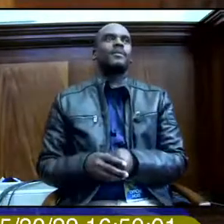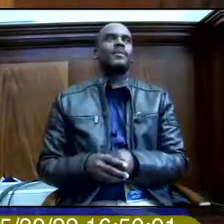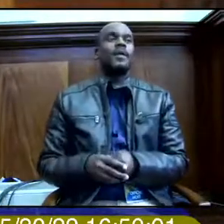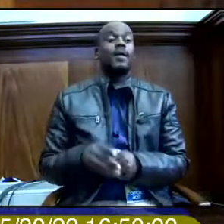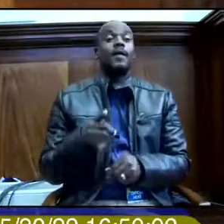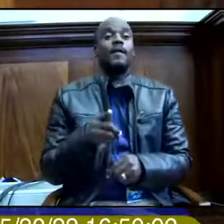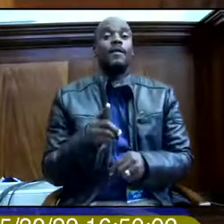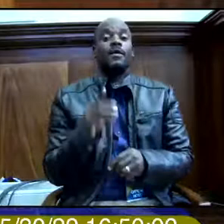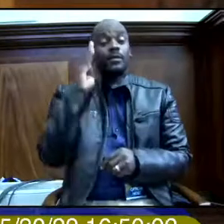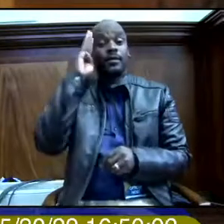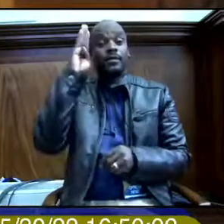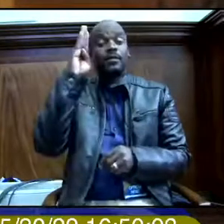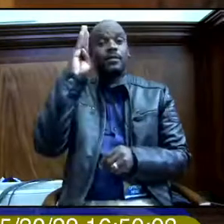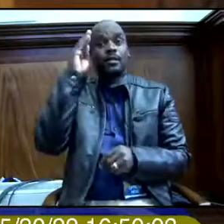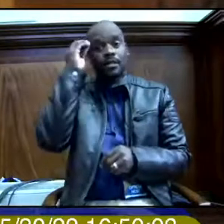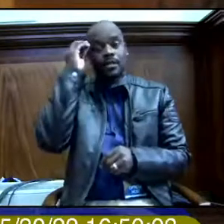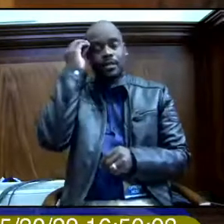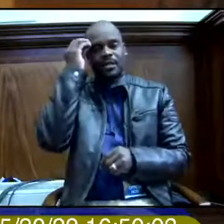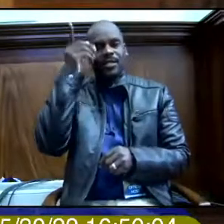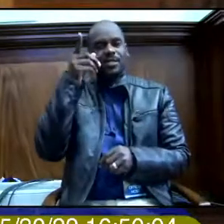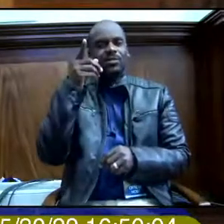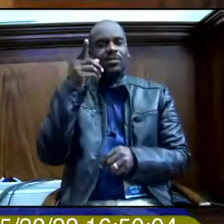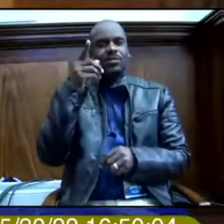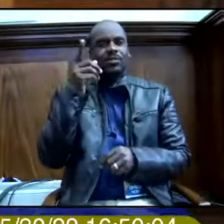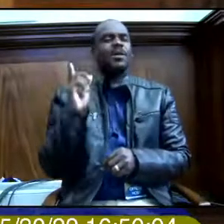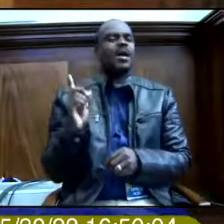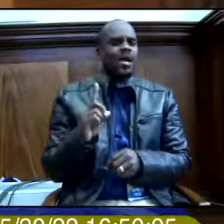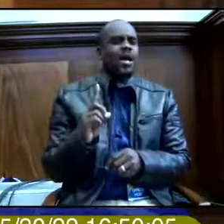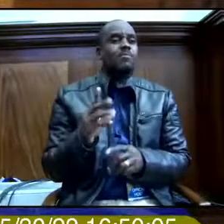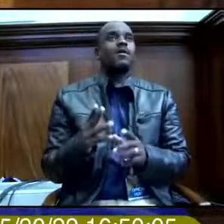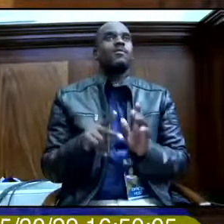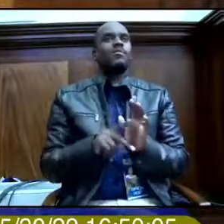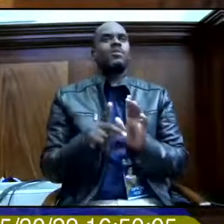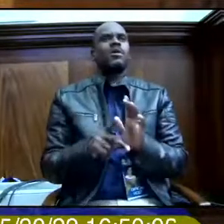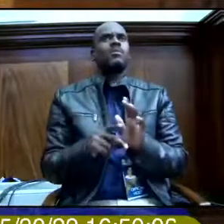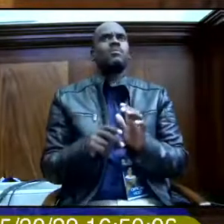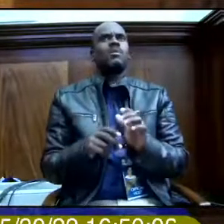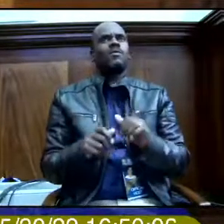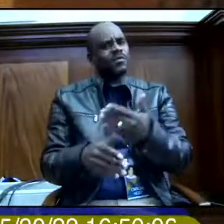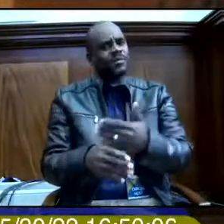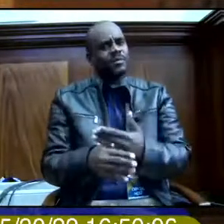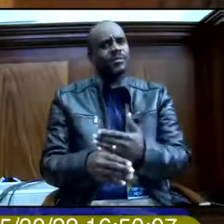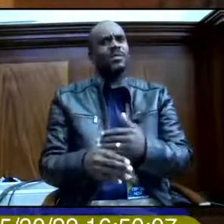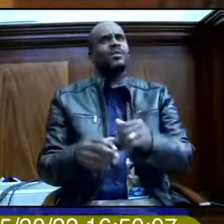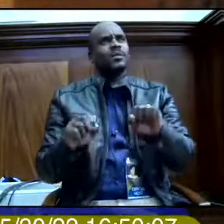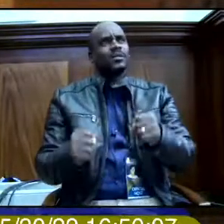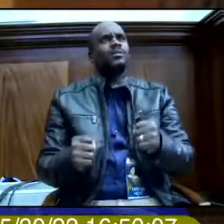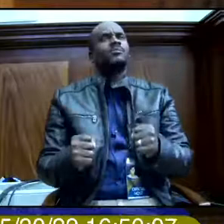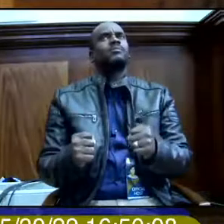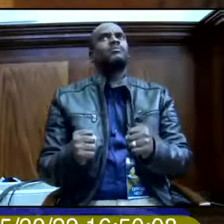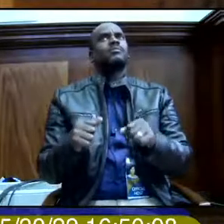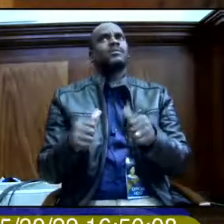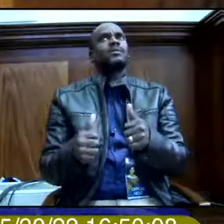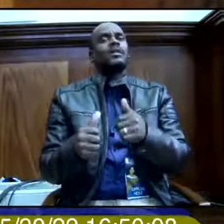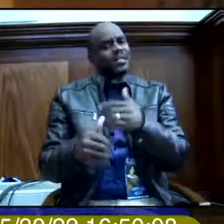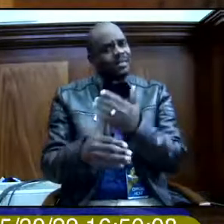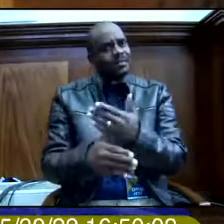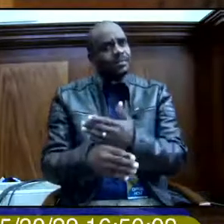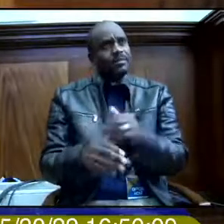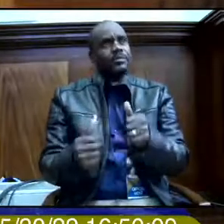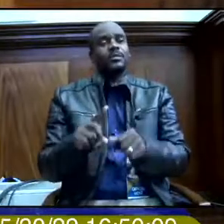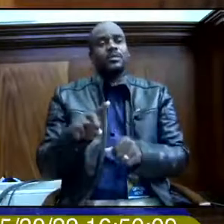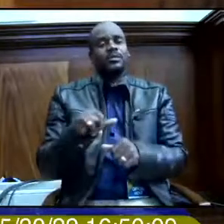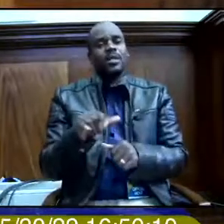these issues as we are going to come up with our program of action so that we can categorize them which